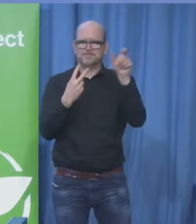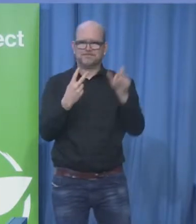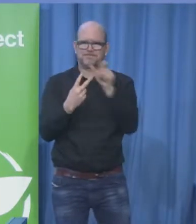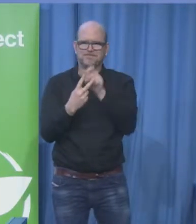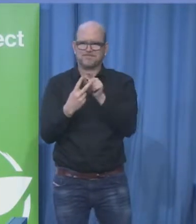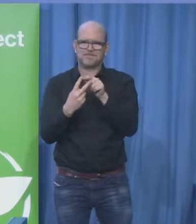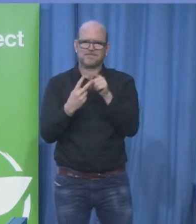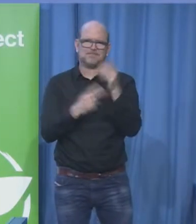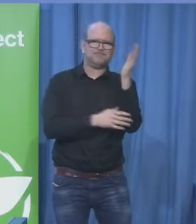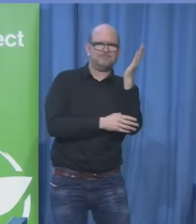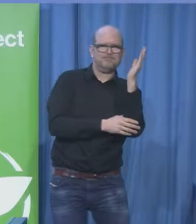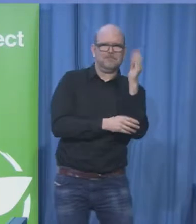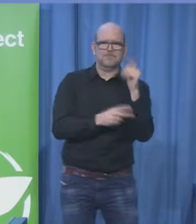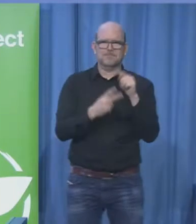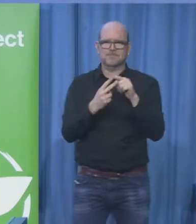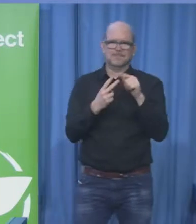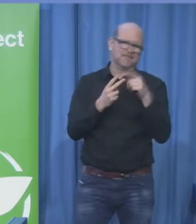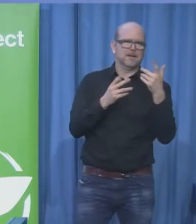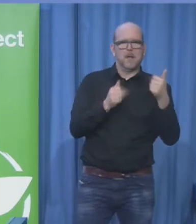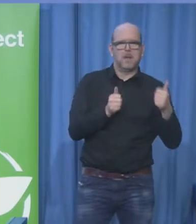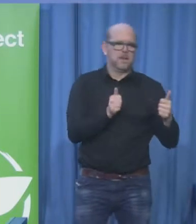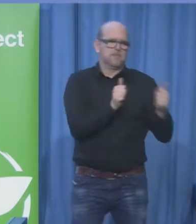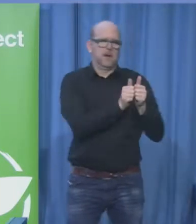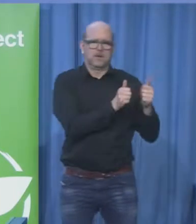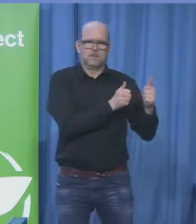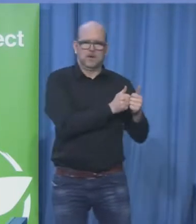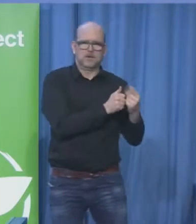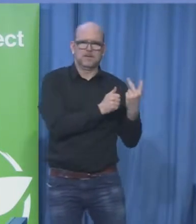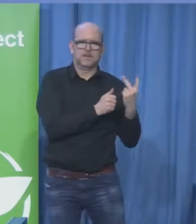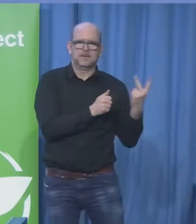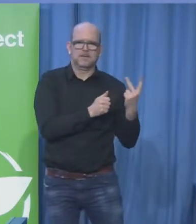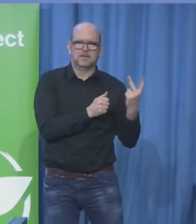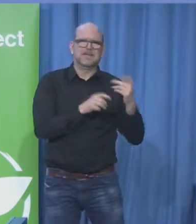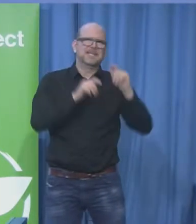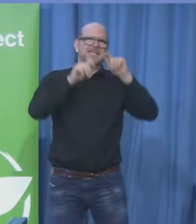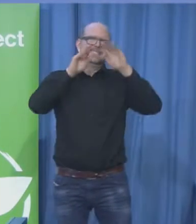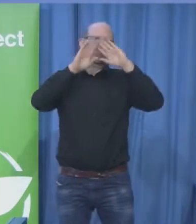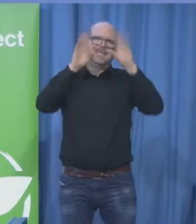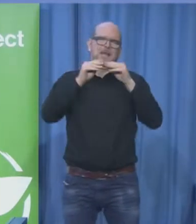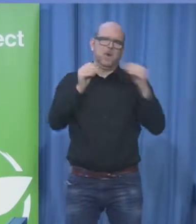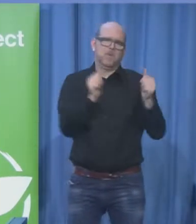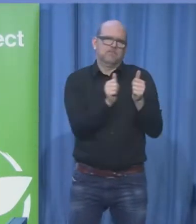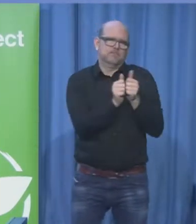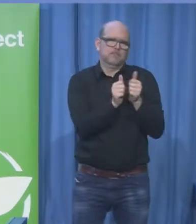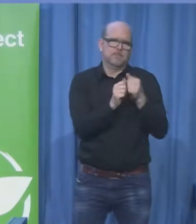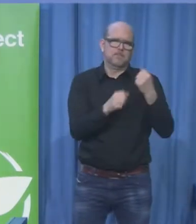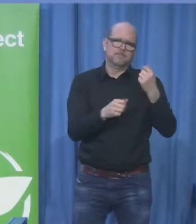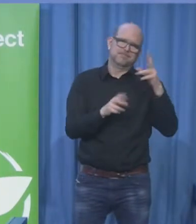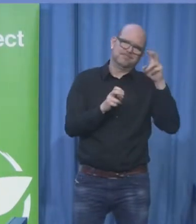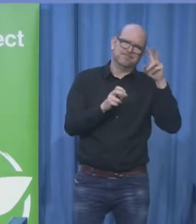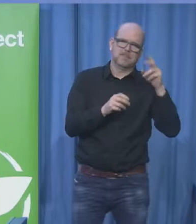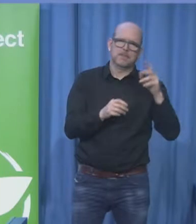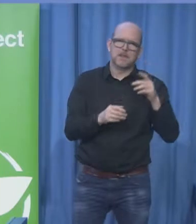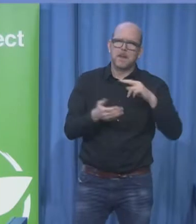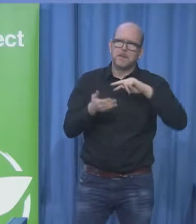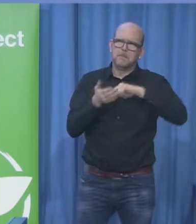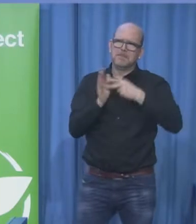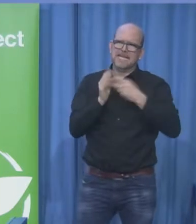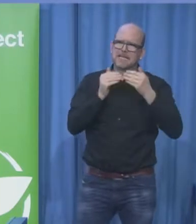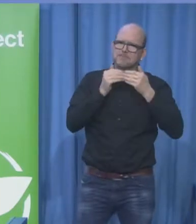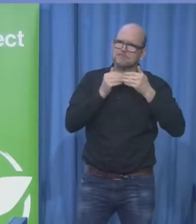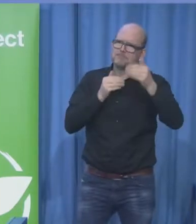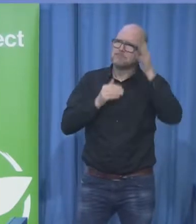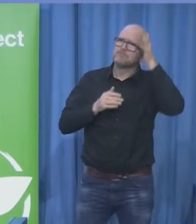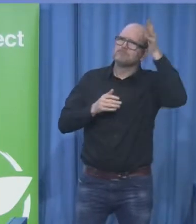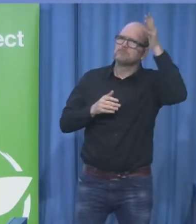to announce some exciting activities they plan for 2017. So I invite Dr.